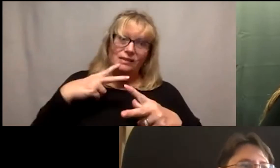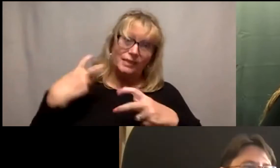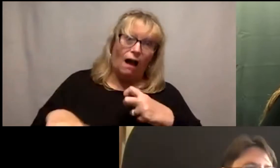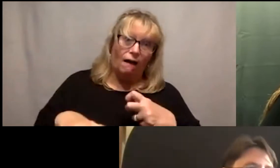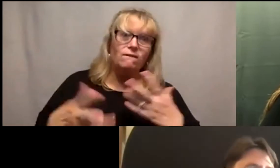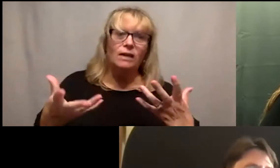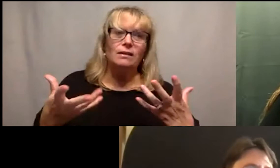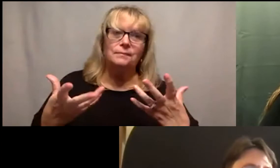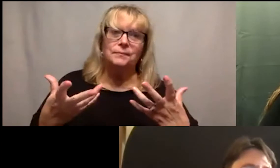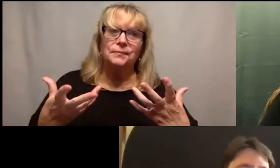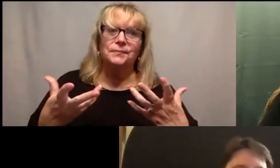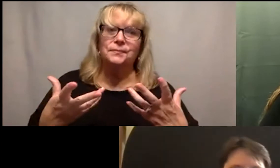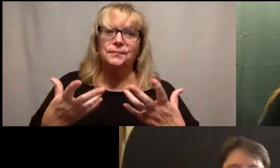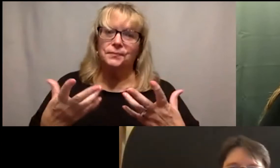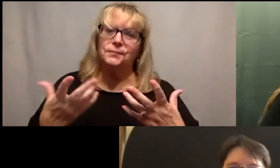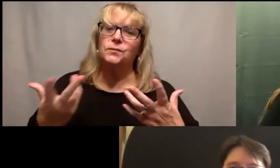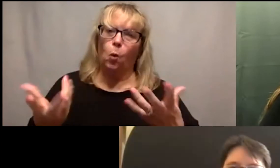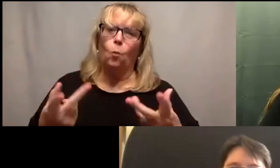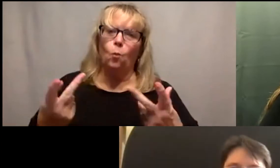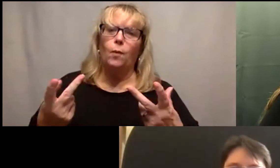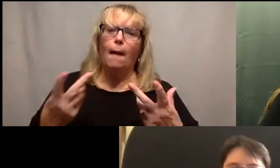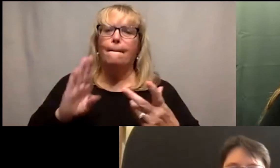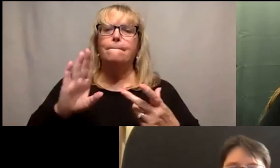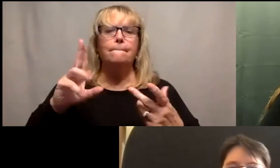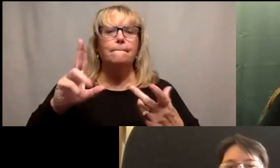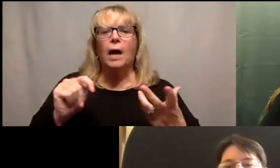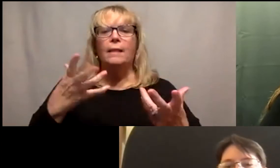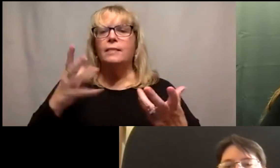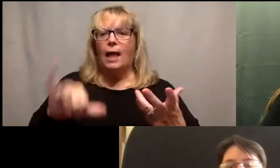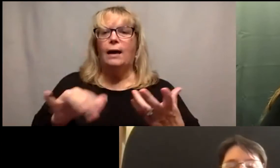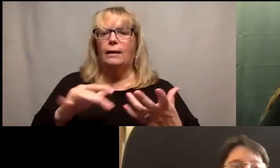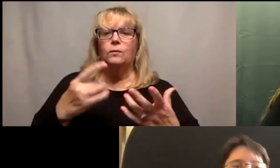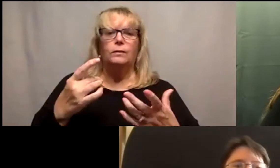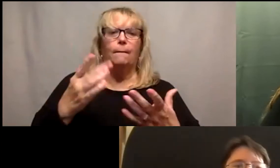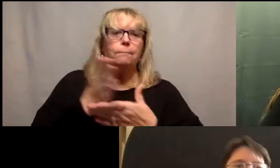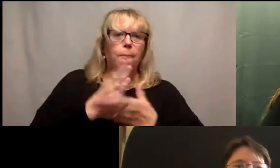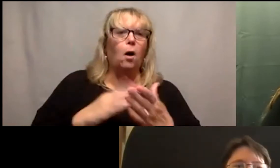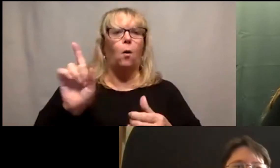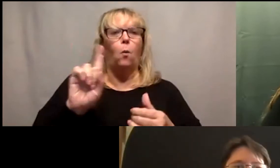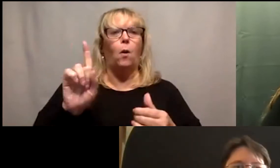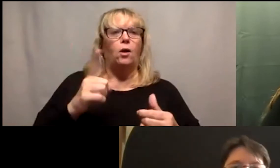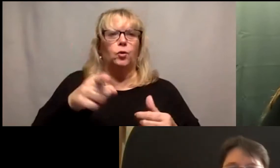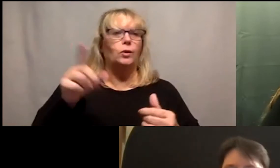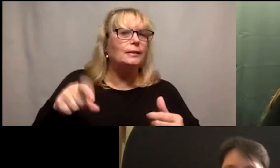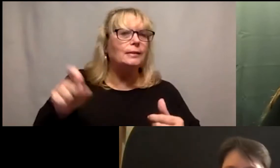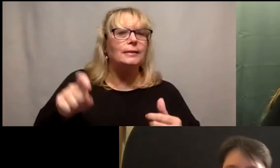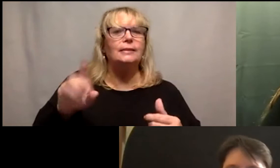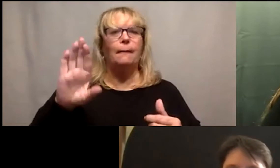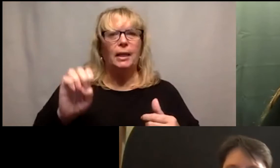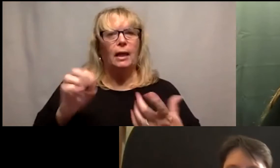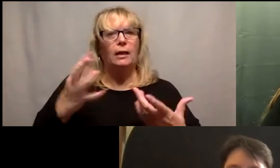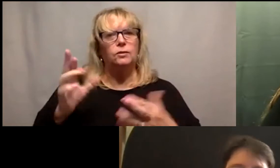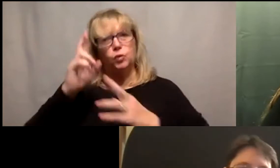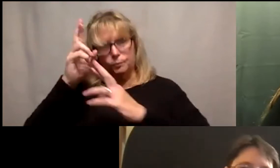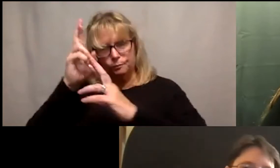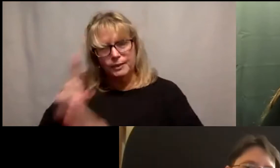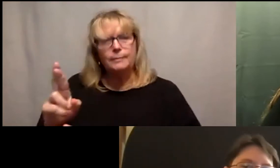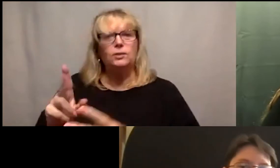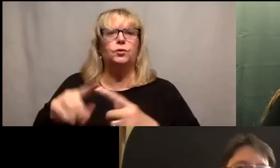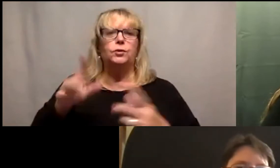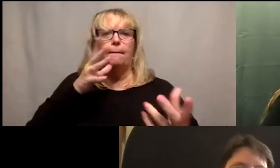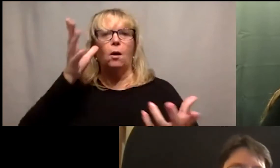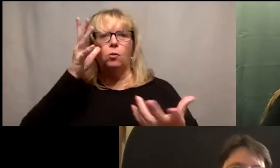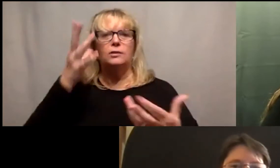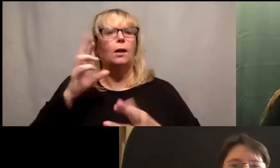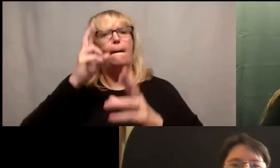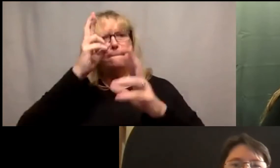there. So, but it's that piece where you have to be respectful of your parents, respectful of